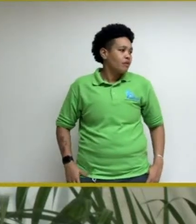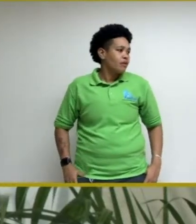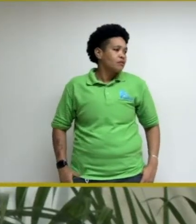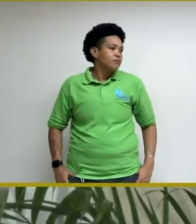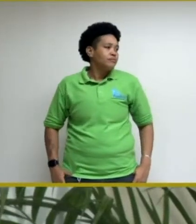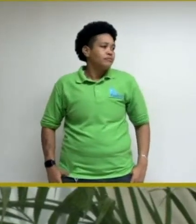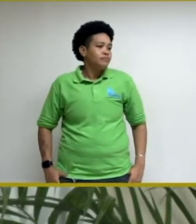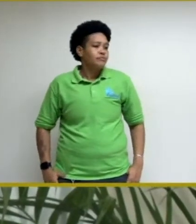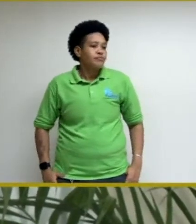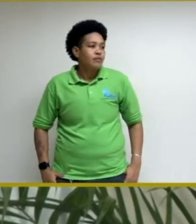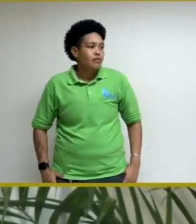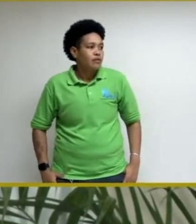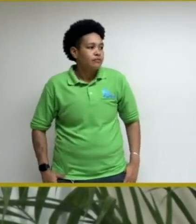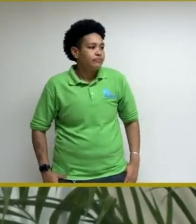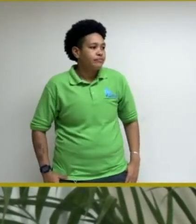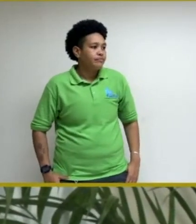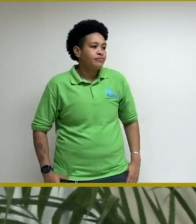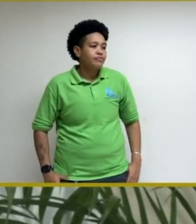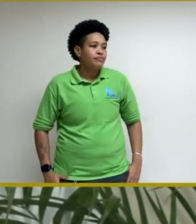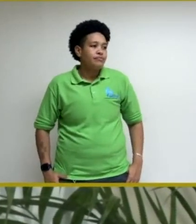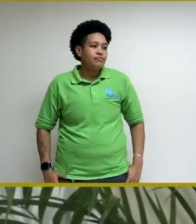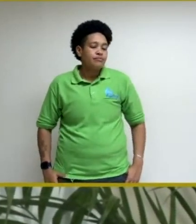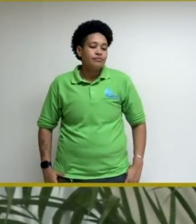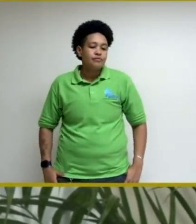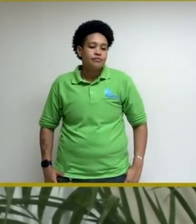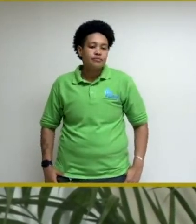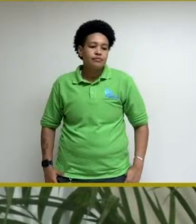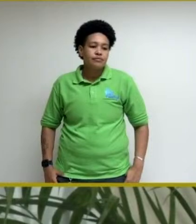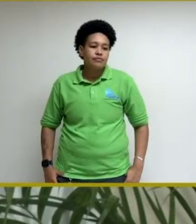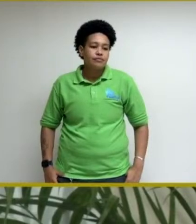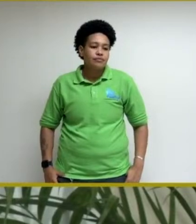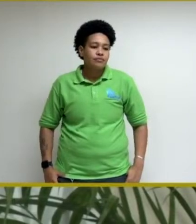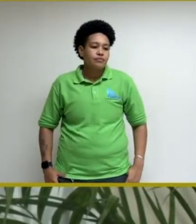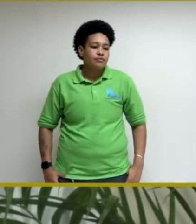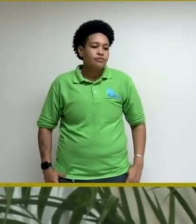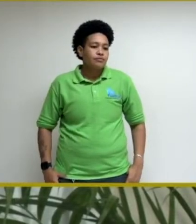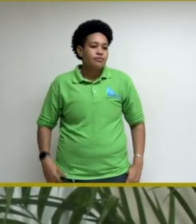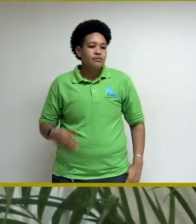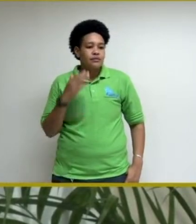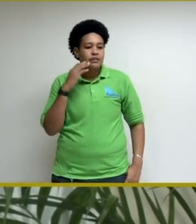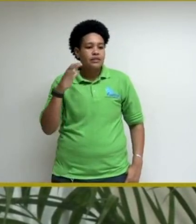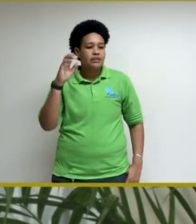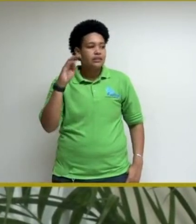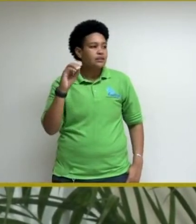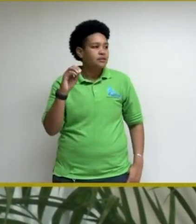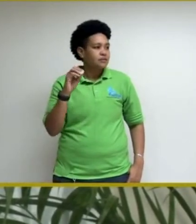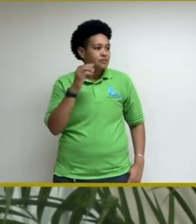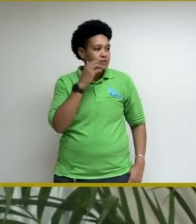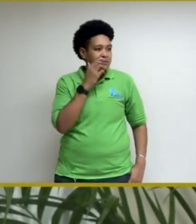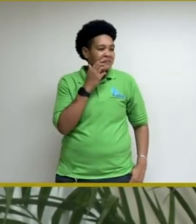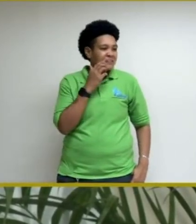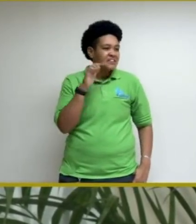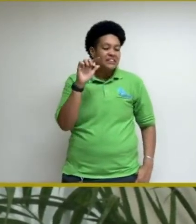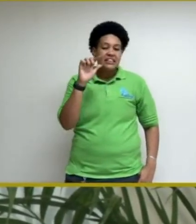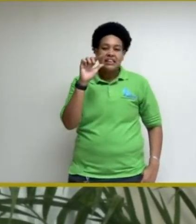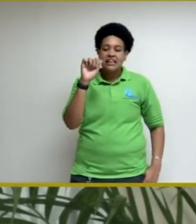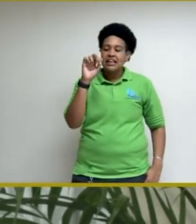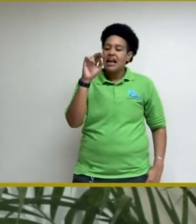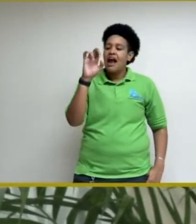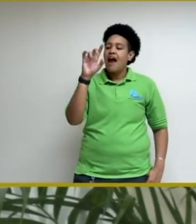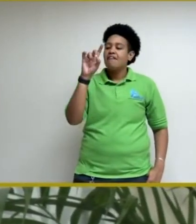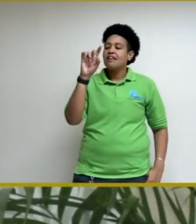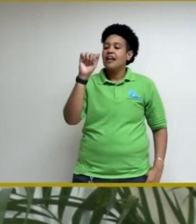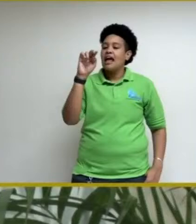I remember the other question. Thank you, CMO. We have a question here from Garfield Angus of the